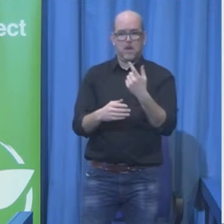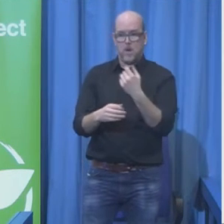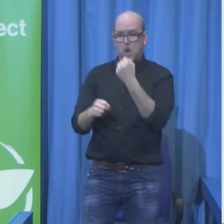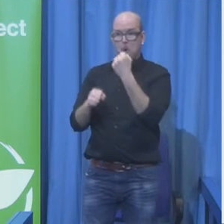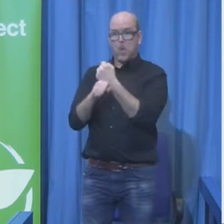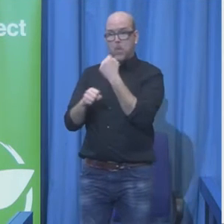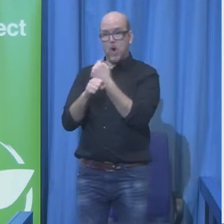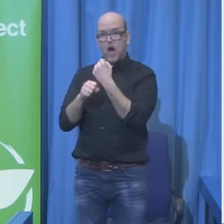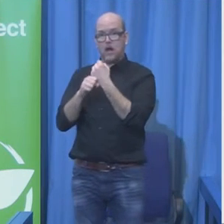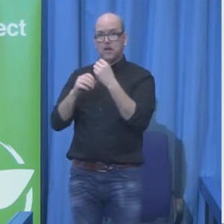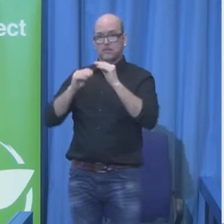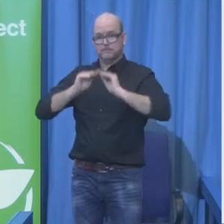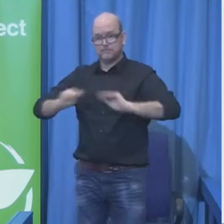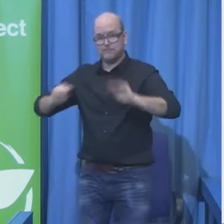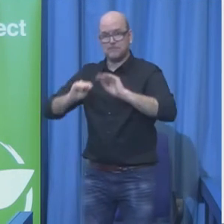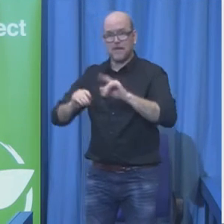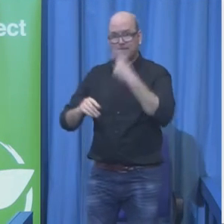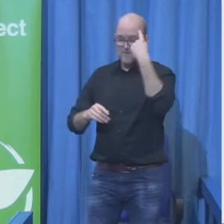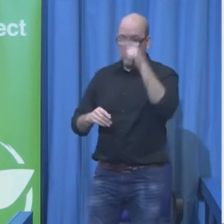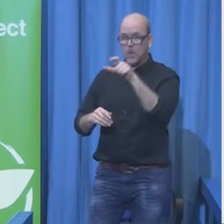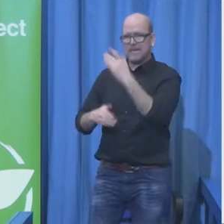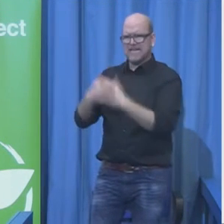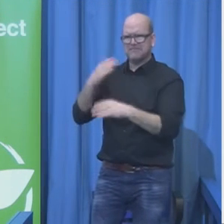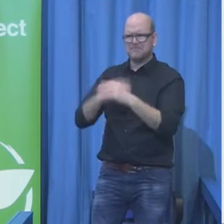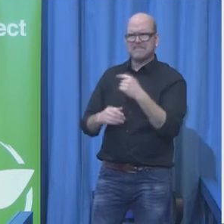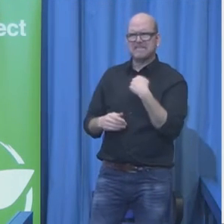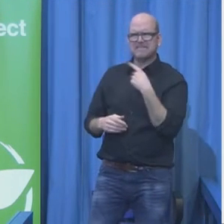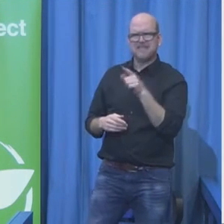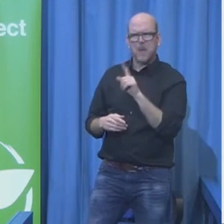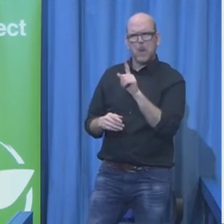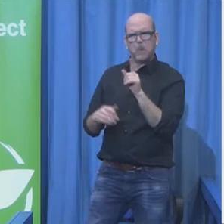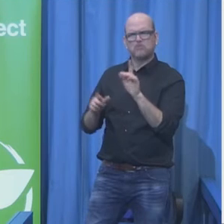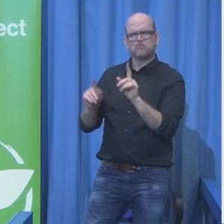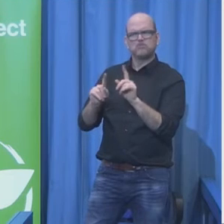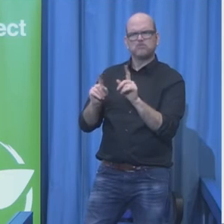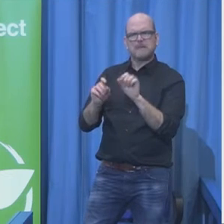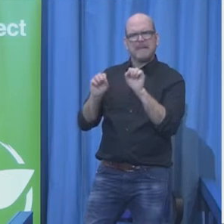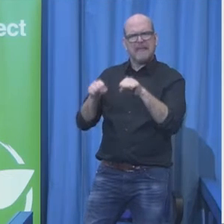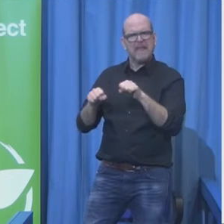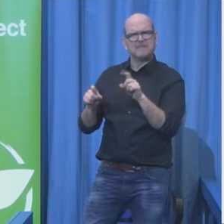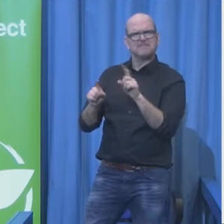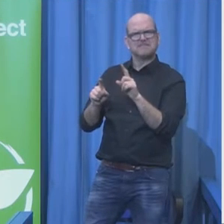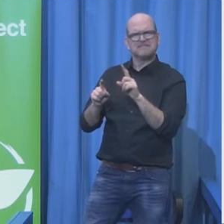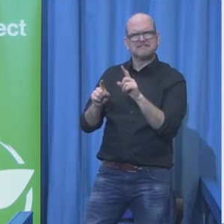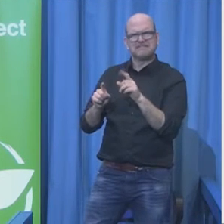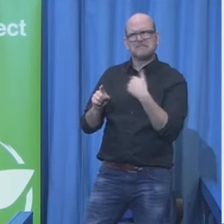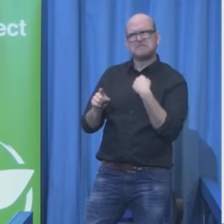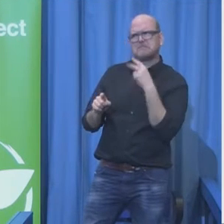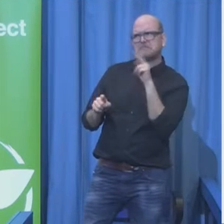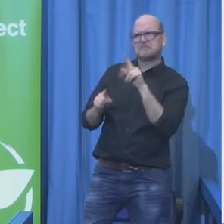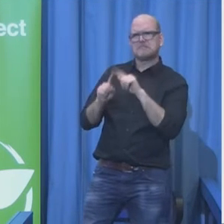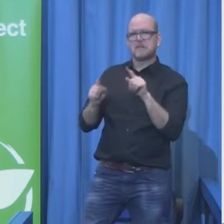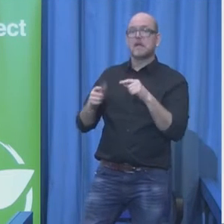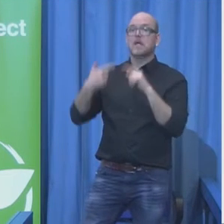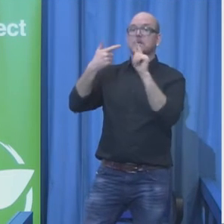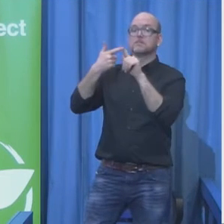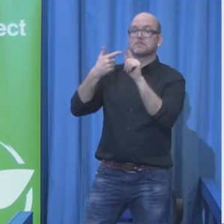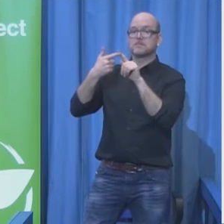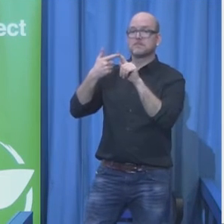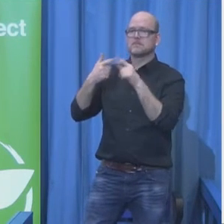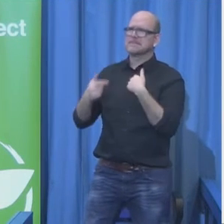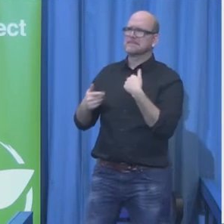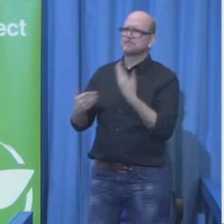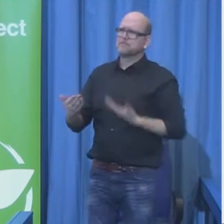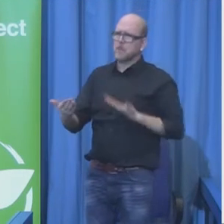impossible. And the second suggestion is to why we are thinking only vocational skills